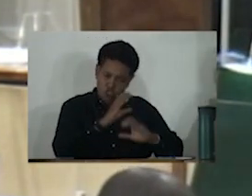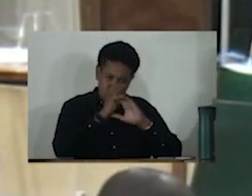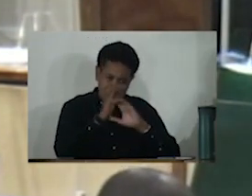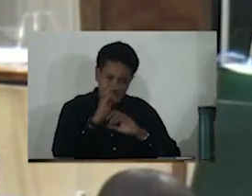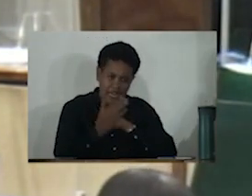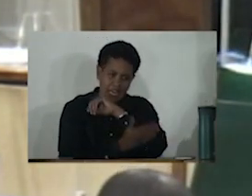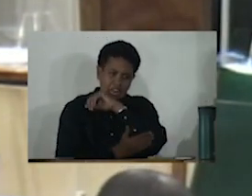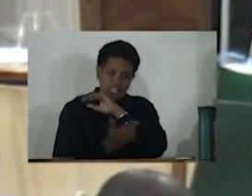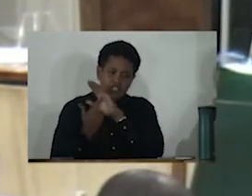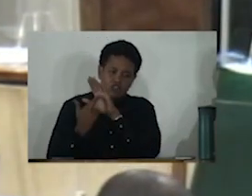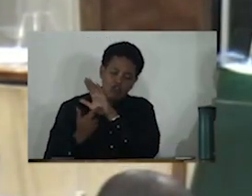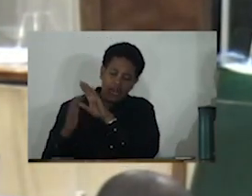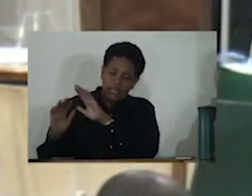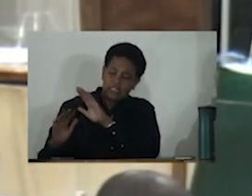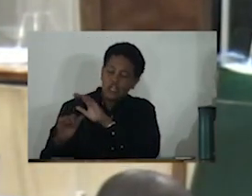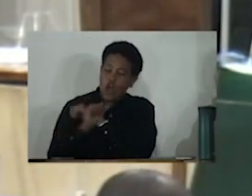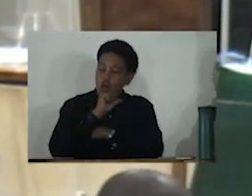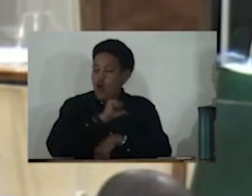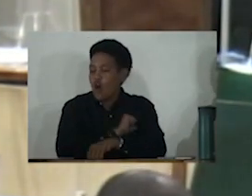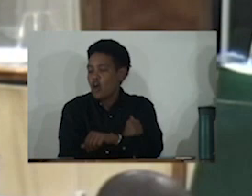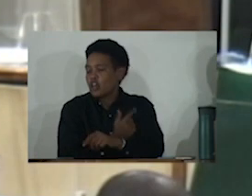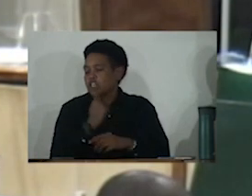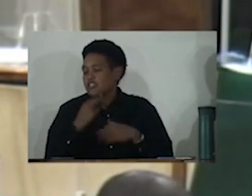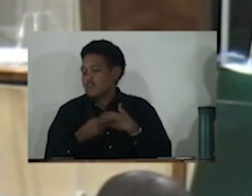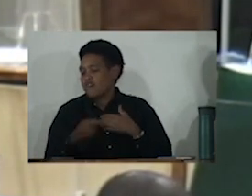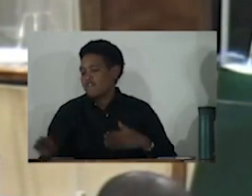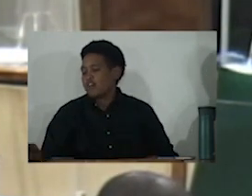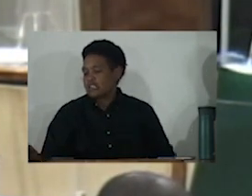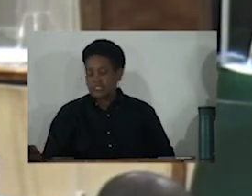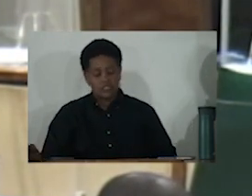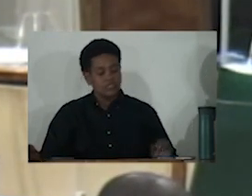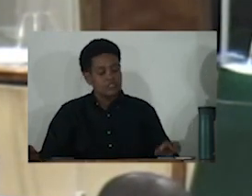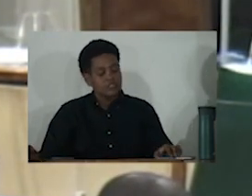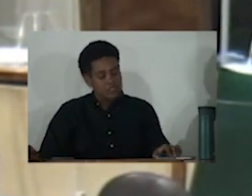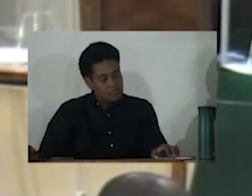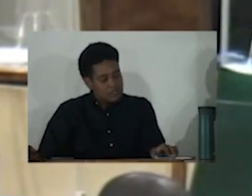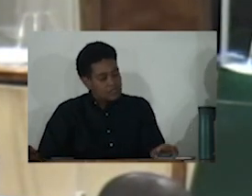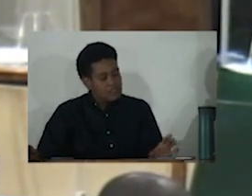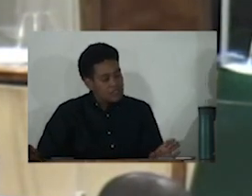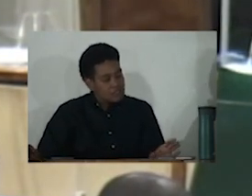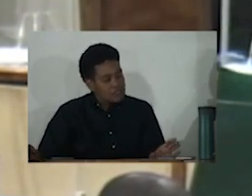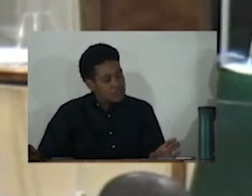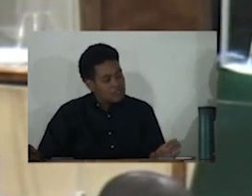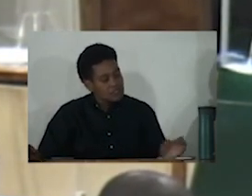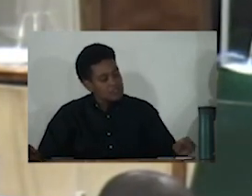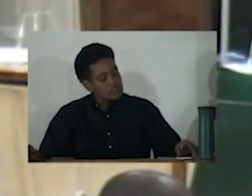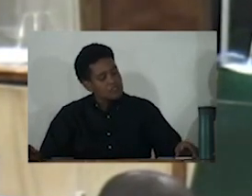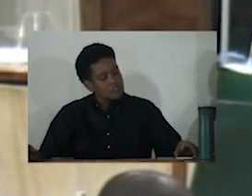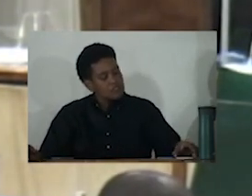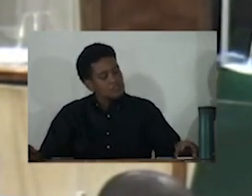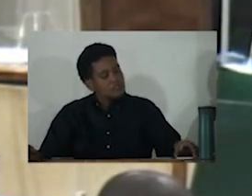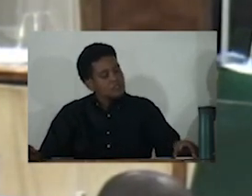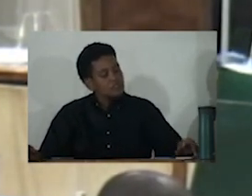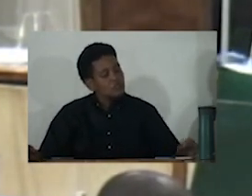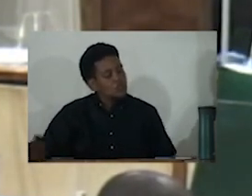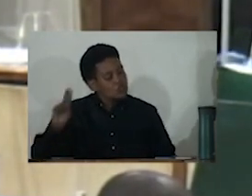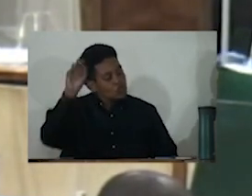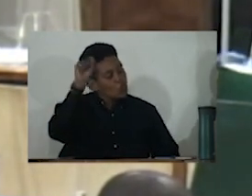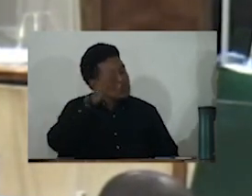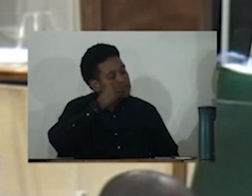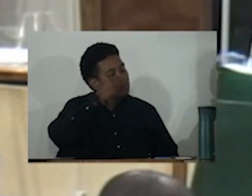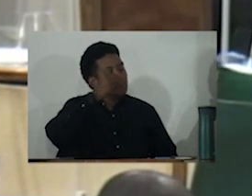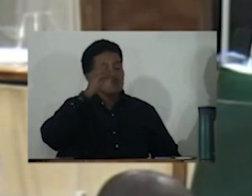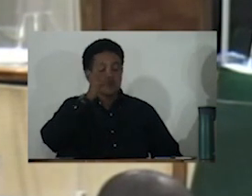national regulatory authorities of reference: the U.S. Food and Drug Administration, the FDA,